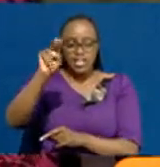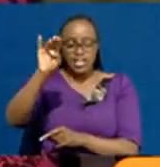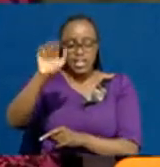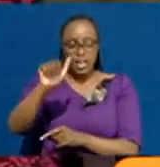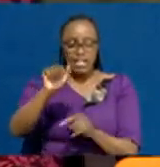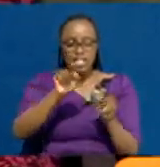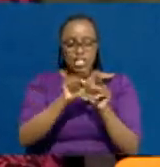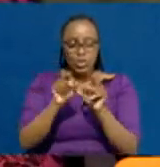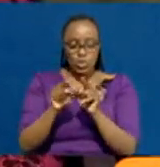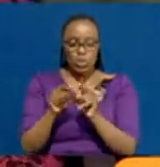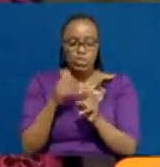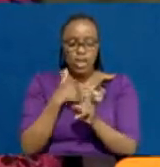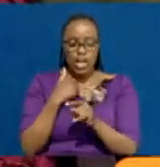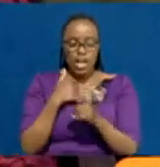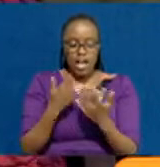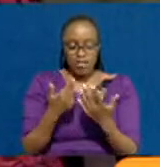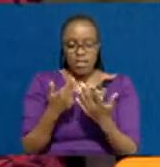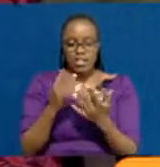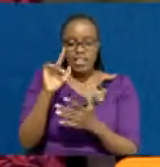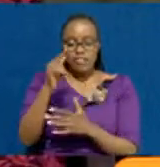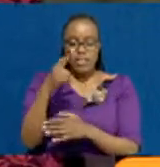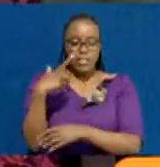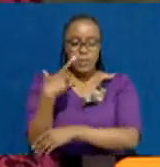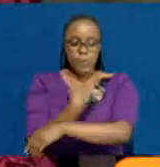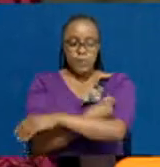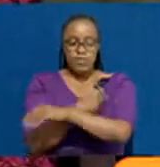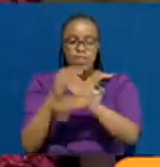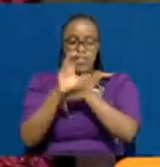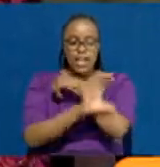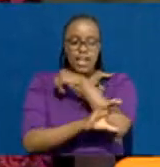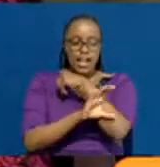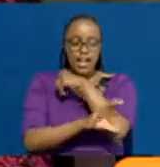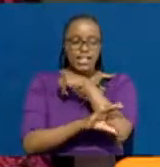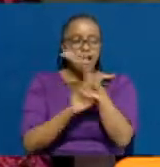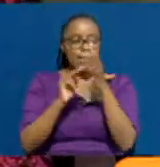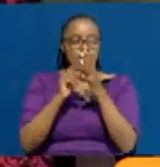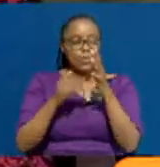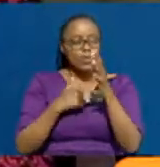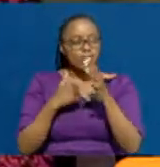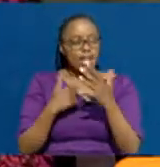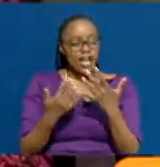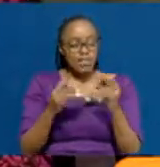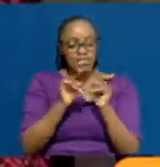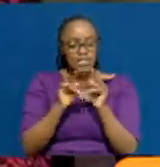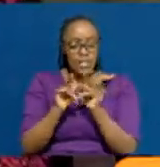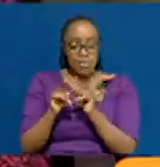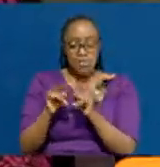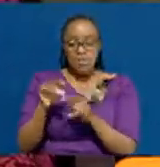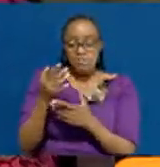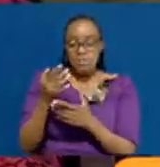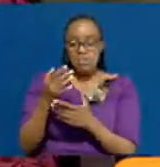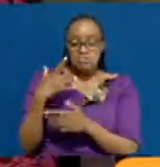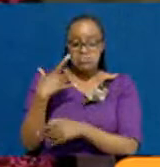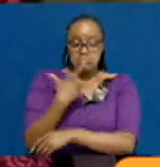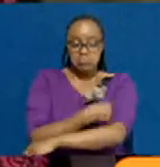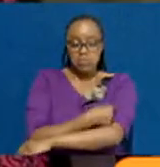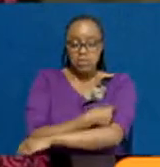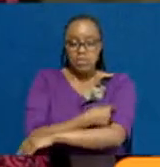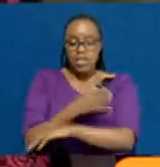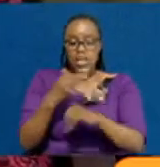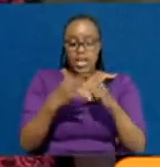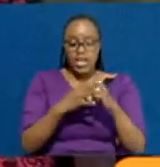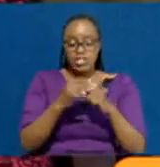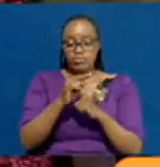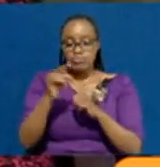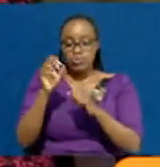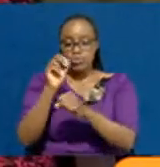AstraZeneca way back. It was the first vaccine in the country. So you have also 2 primary doses, 8 to 12 weeks